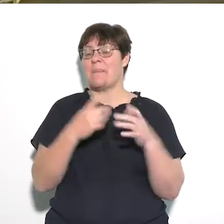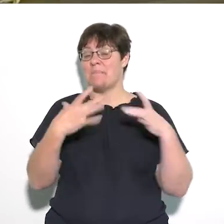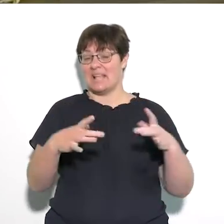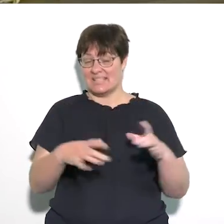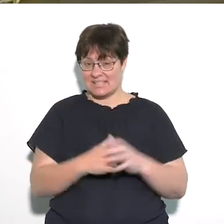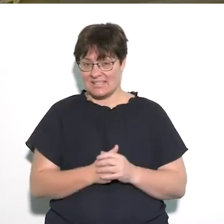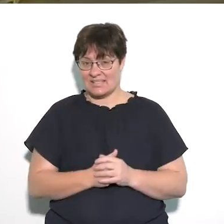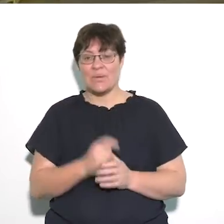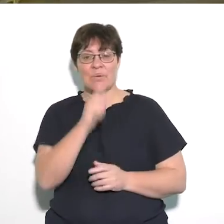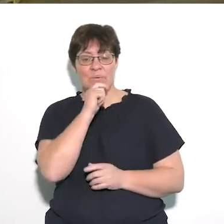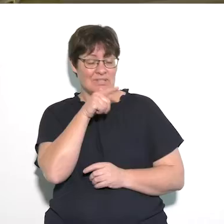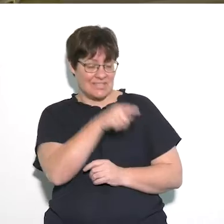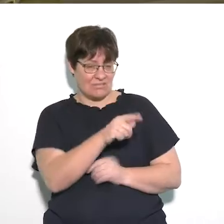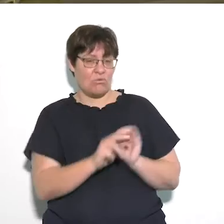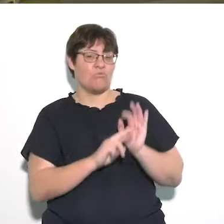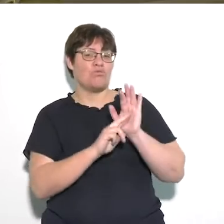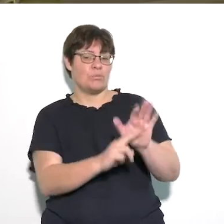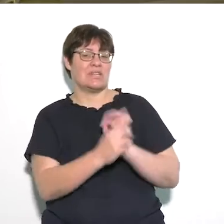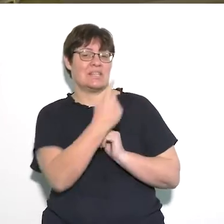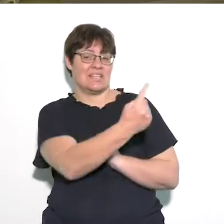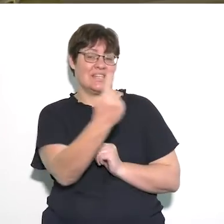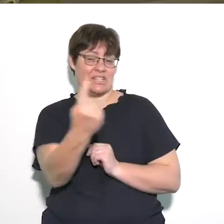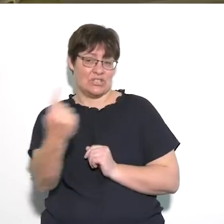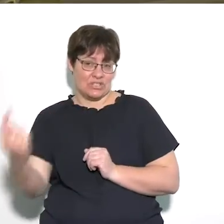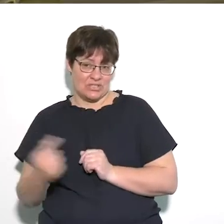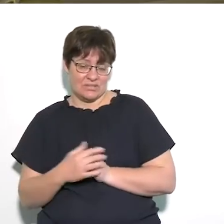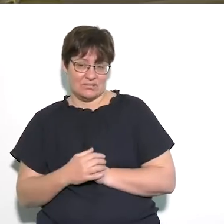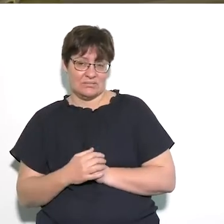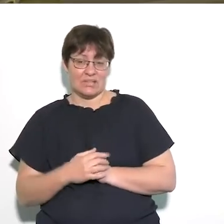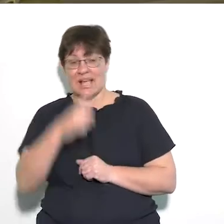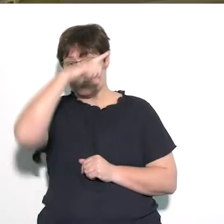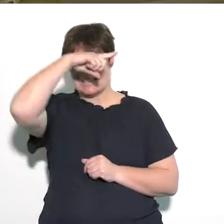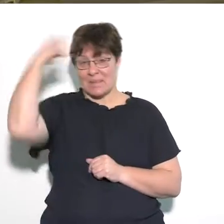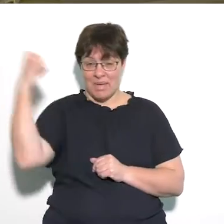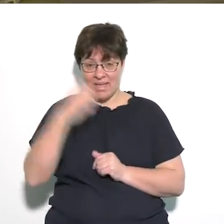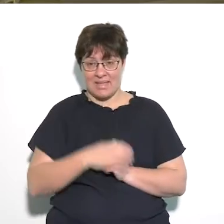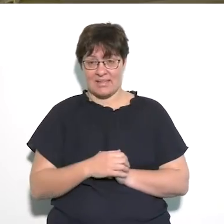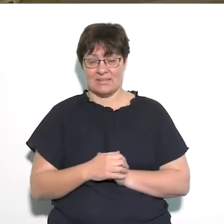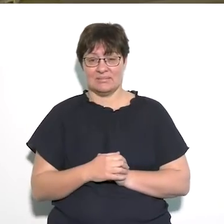plate using Kokis to represent each part. I'm going to put summer.